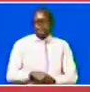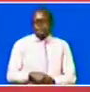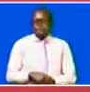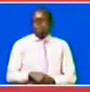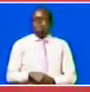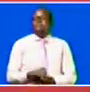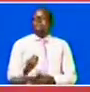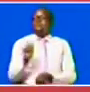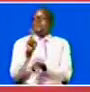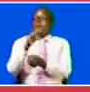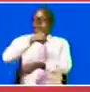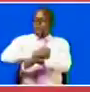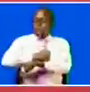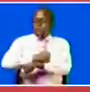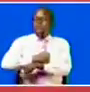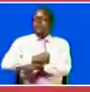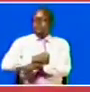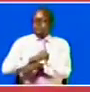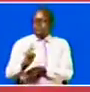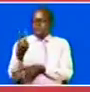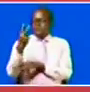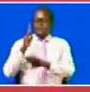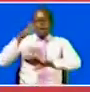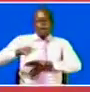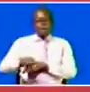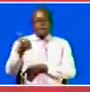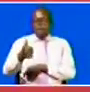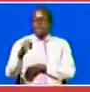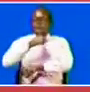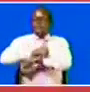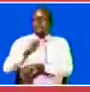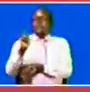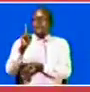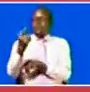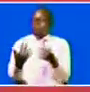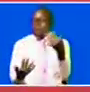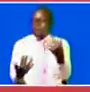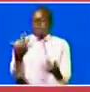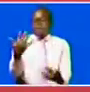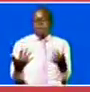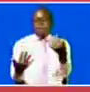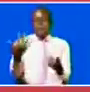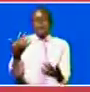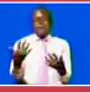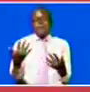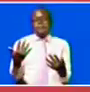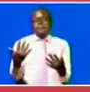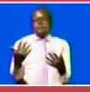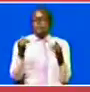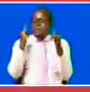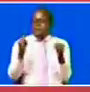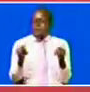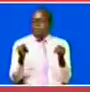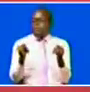Secondary School is the second school after Aquinas High School to go down in flames in Nairobi County in the latest spate of school